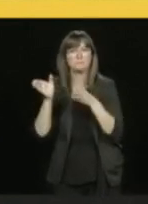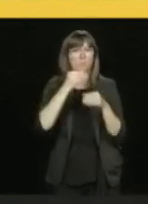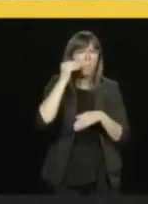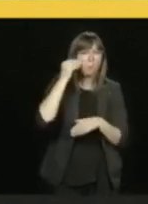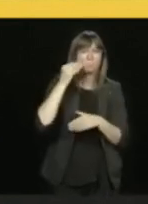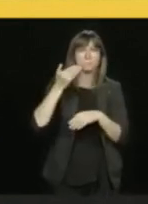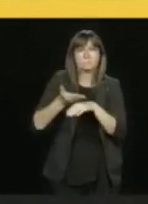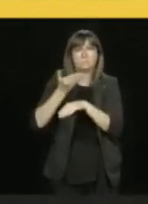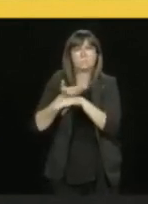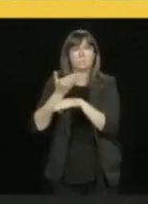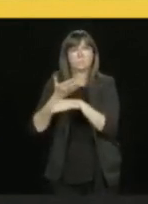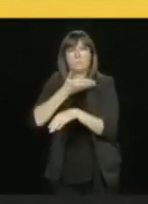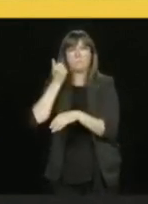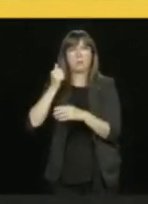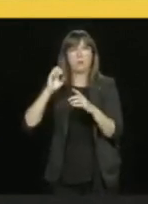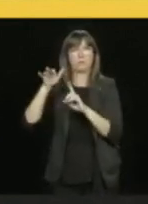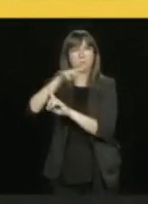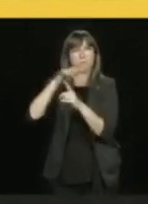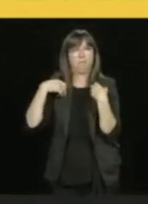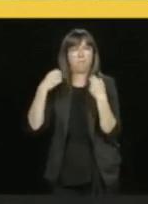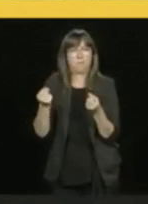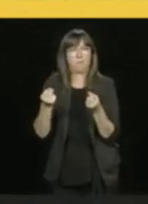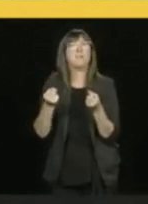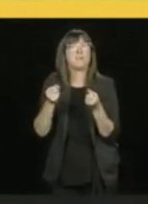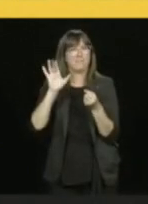will create a competitive economy of the future.